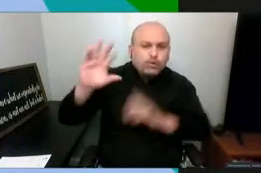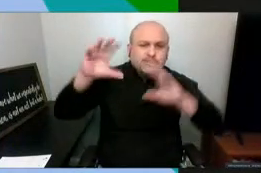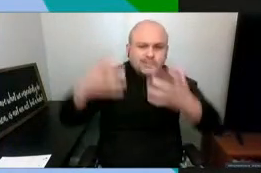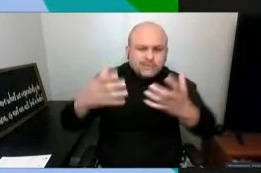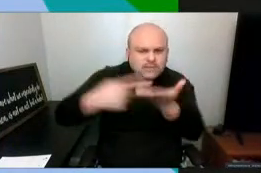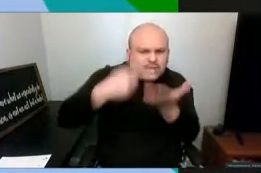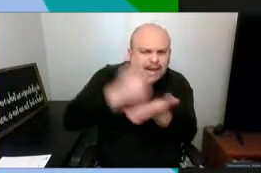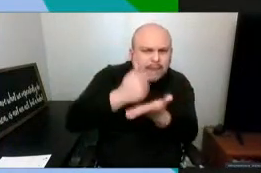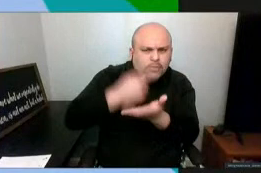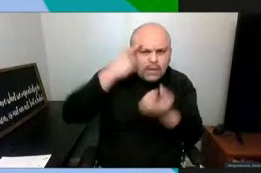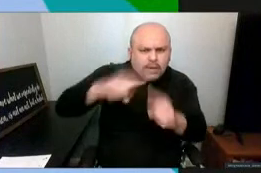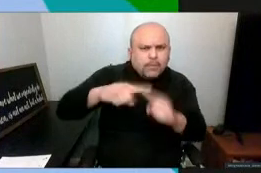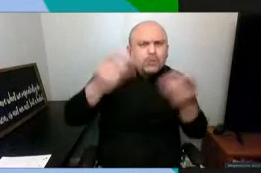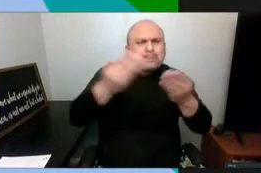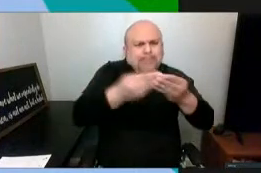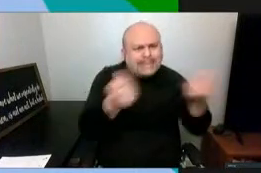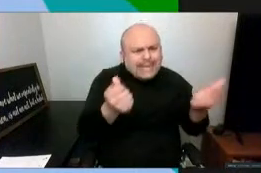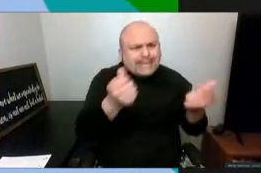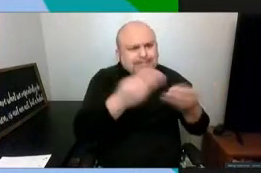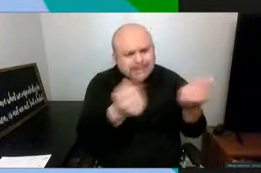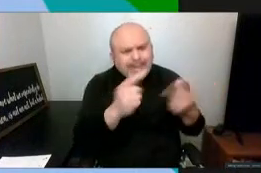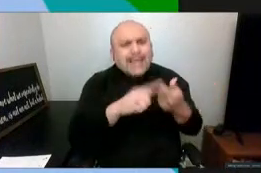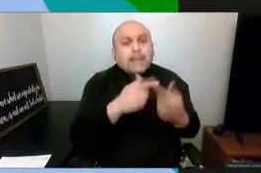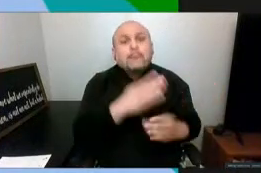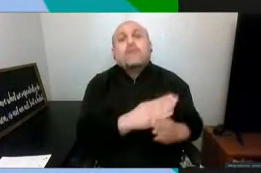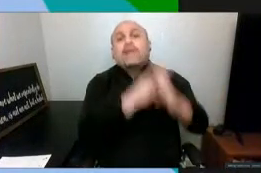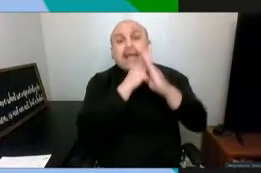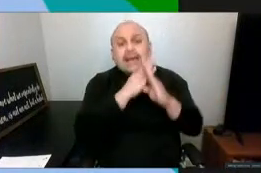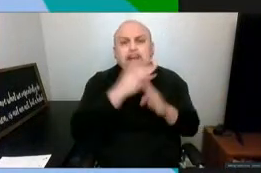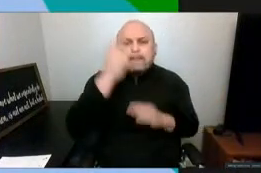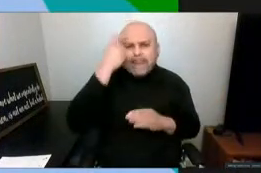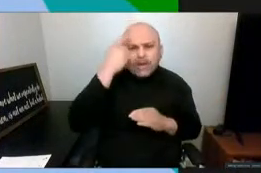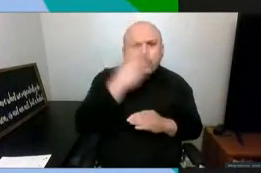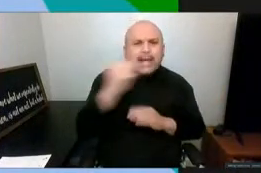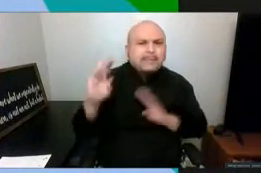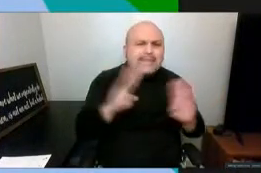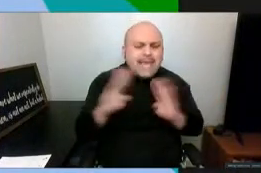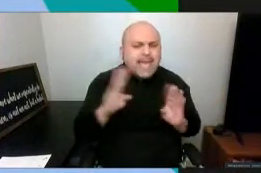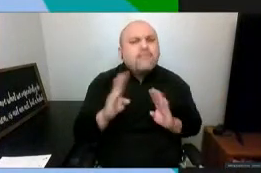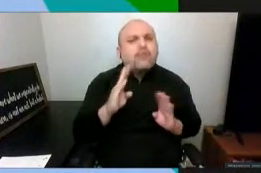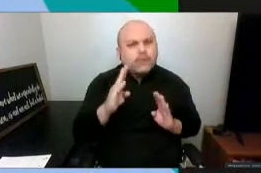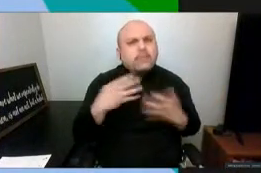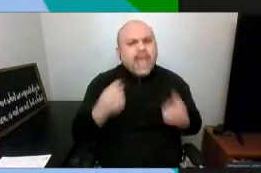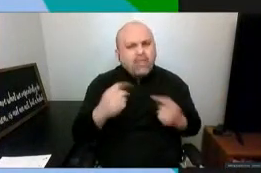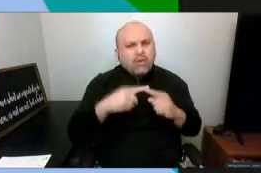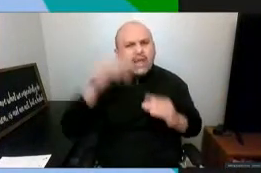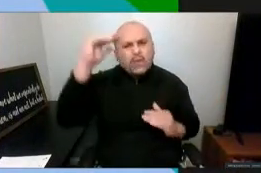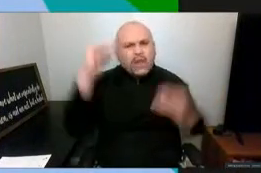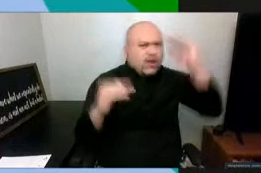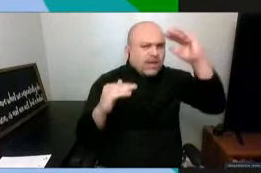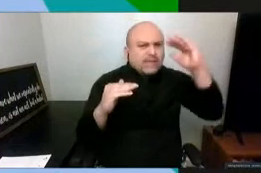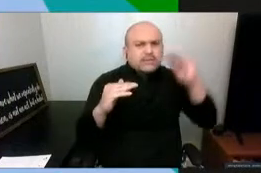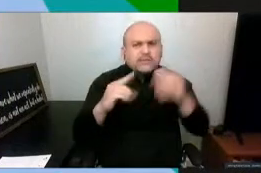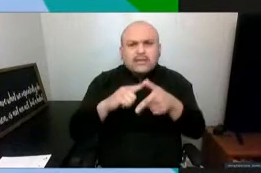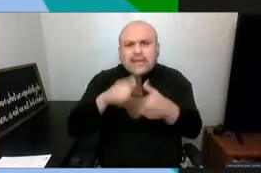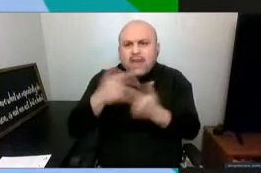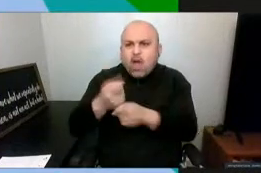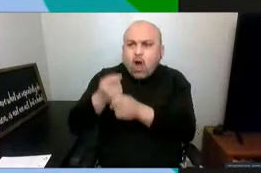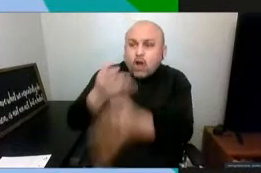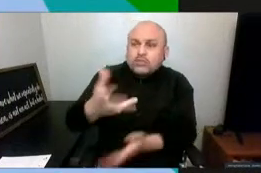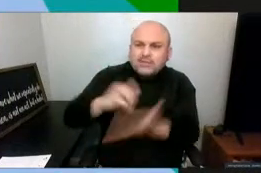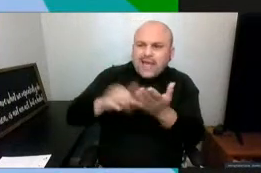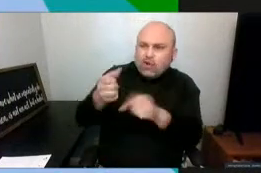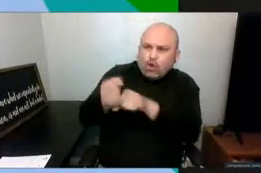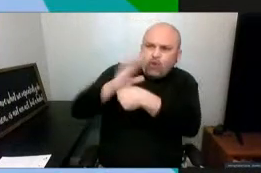mitigate and prevent the mental and behavioral health inequities caused or exacerbated by the COVID-19